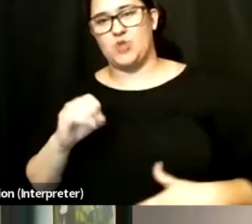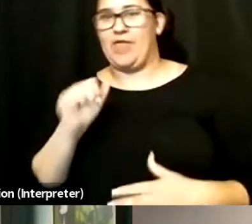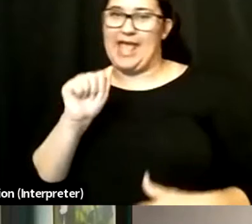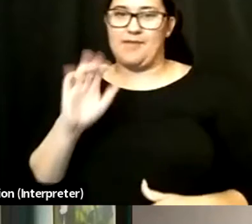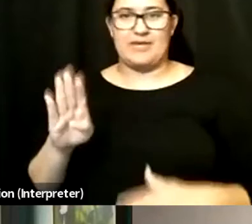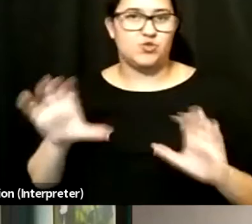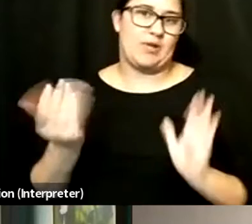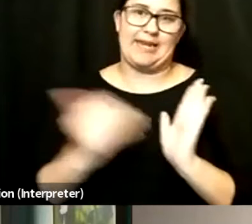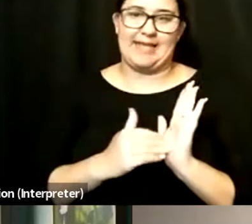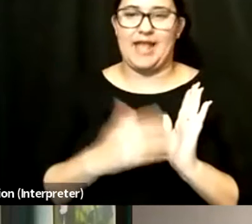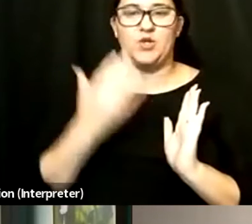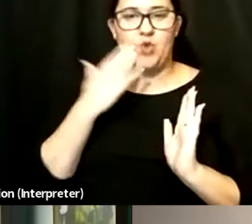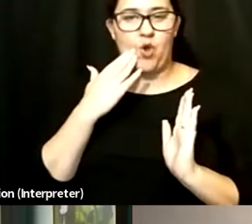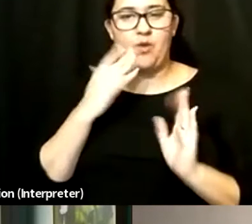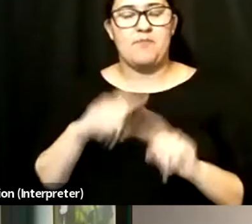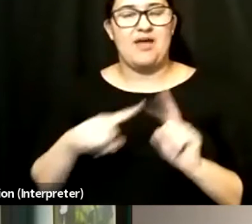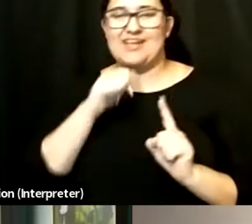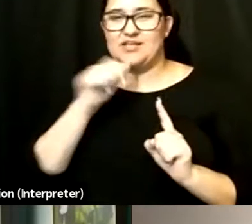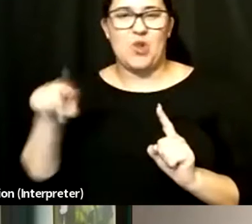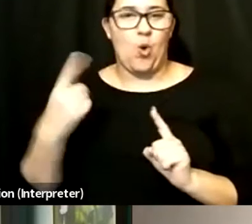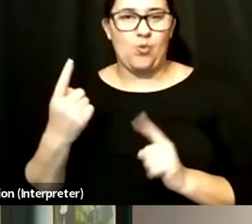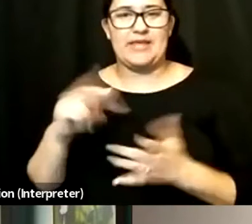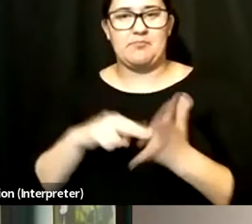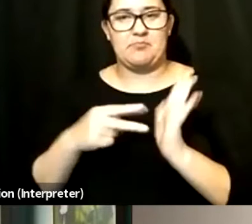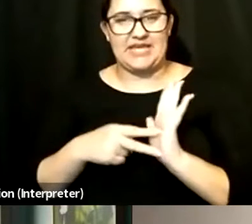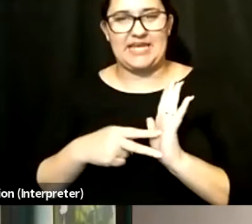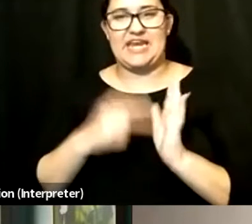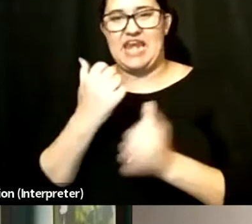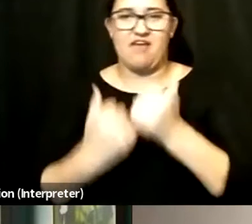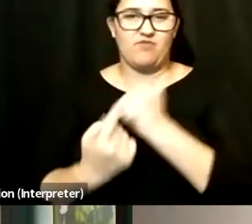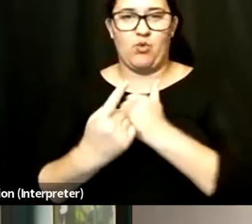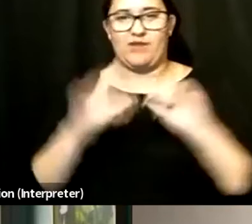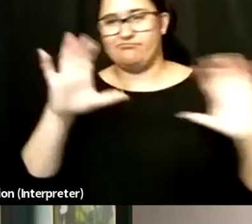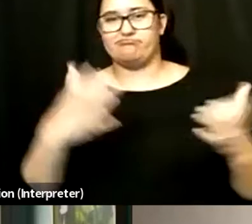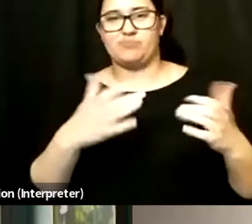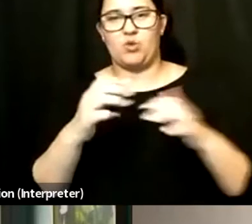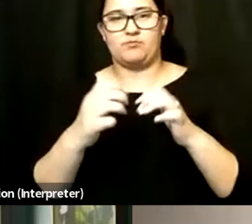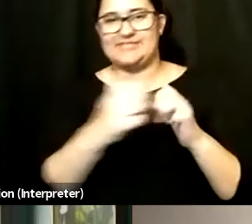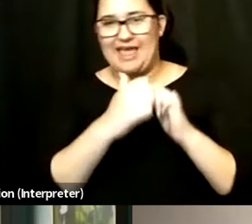what ableism is. But I just remember, particularly growing up